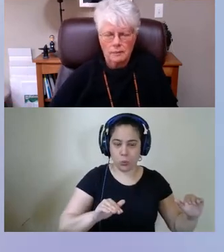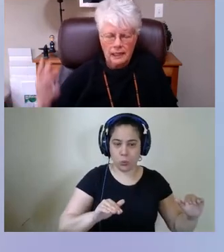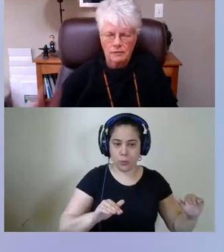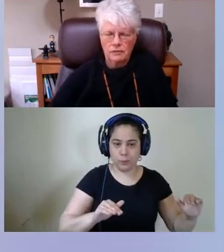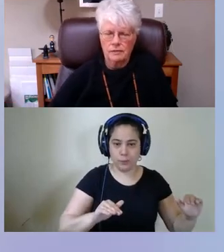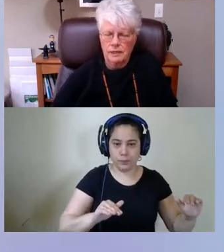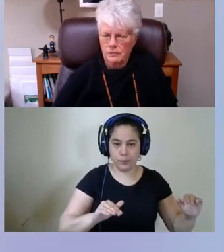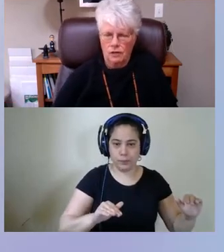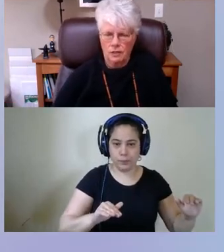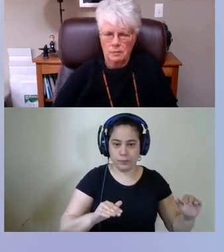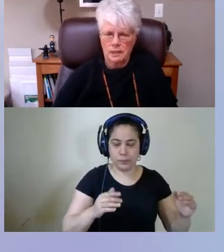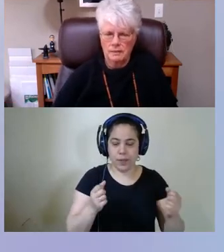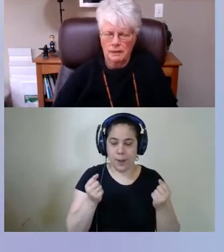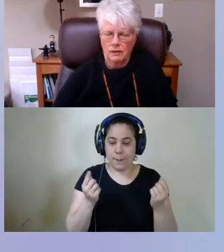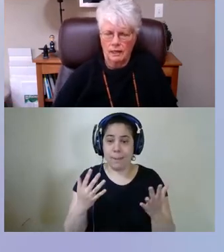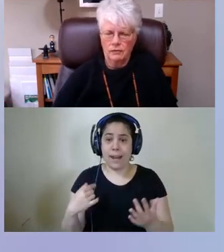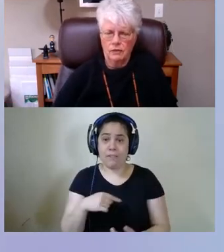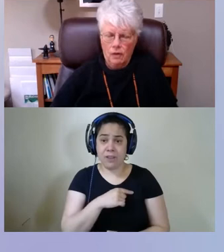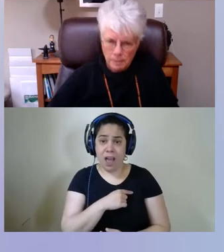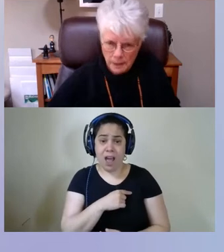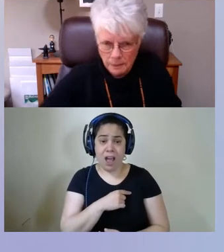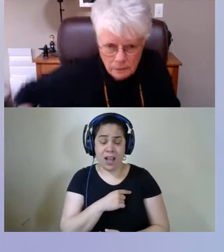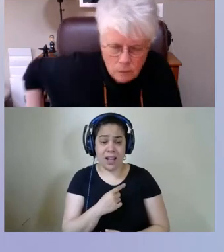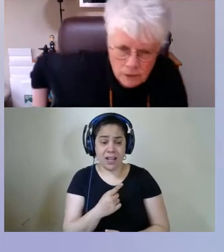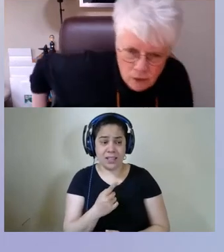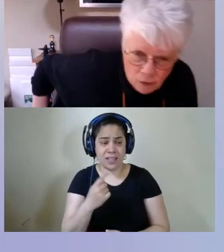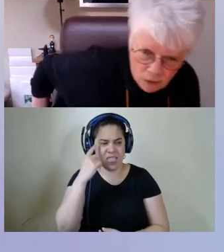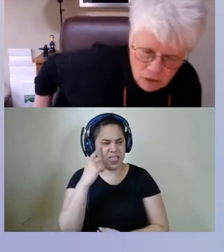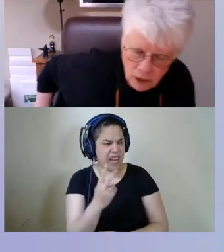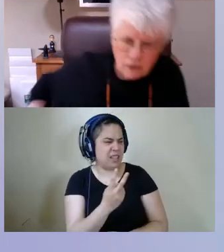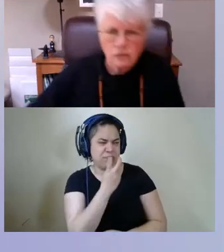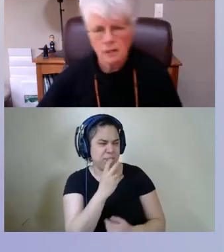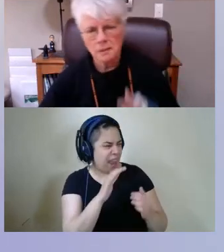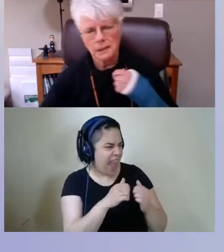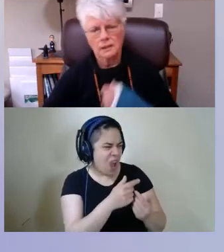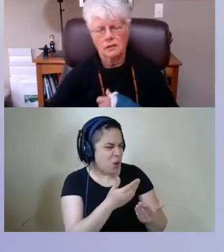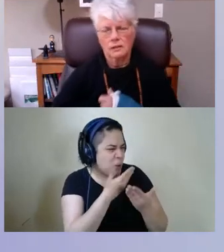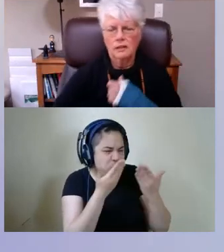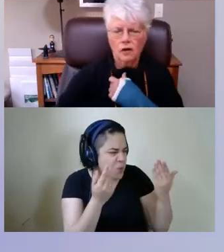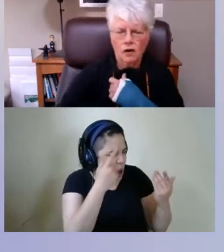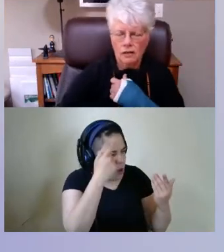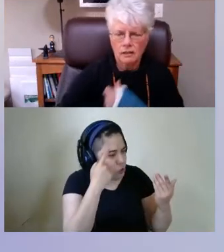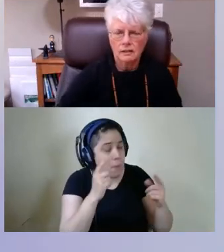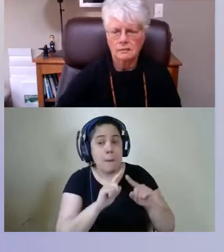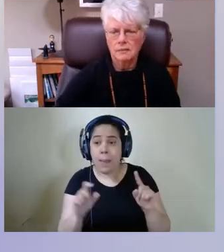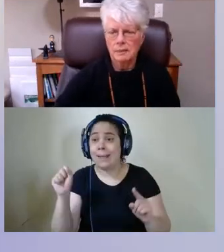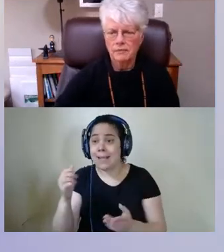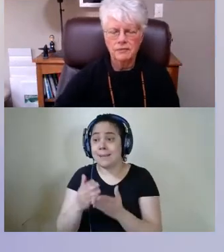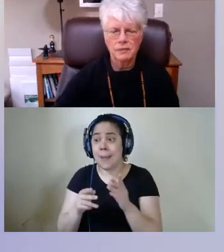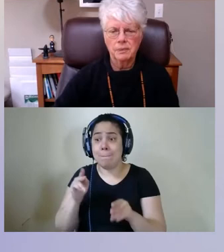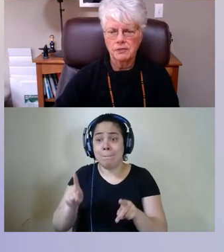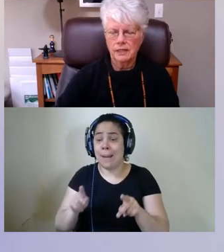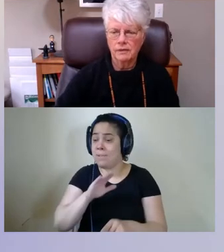that many of us live in, it's hard to believe that there actually are people with no childhood trauma, but there are